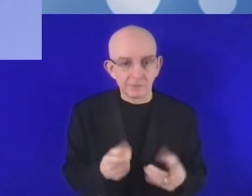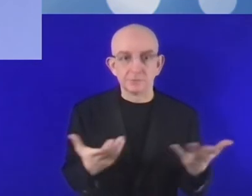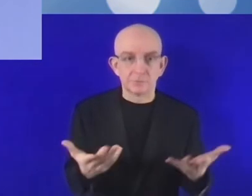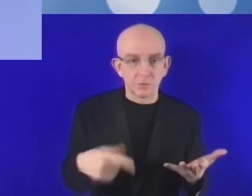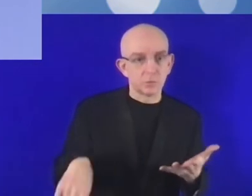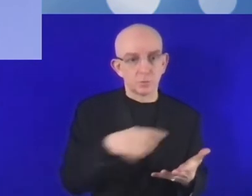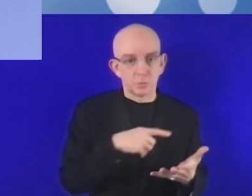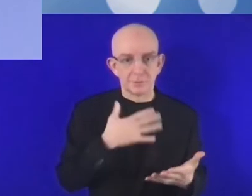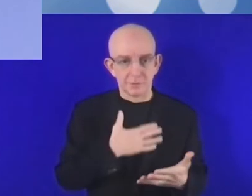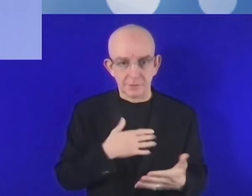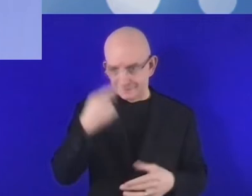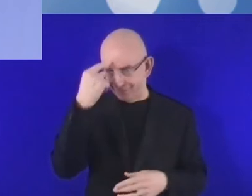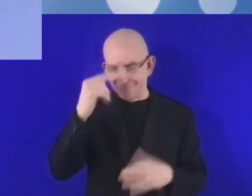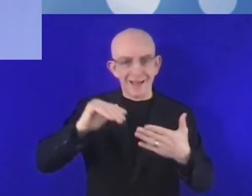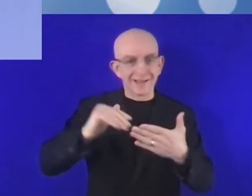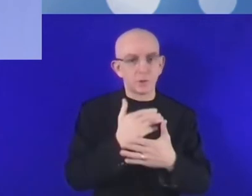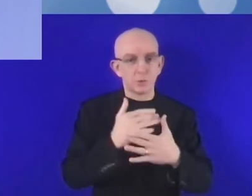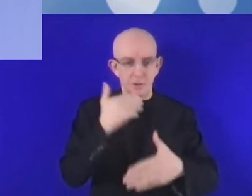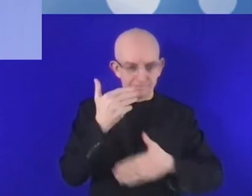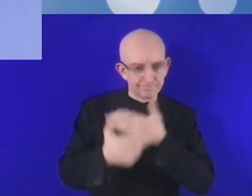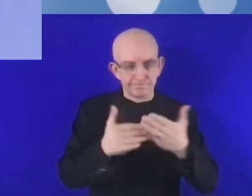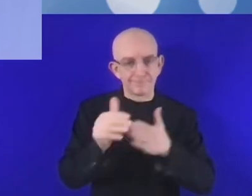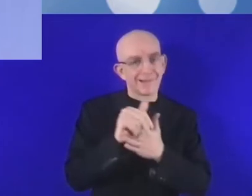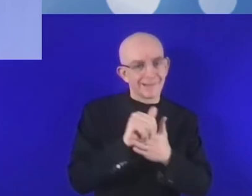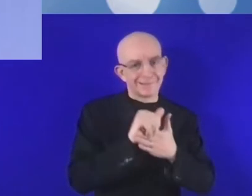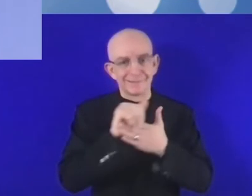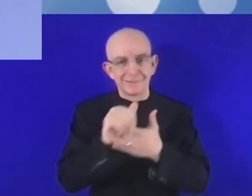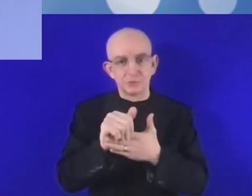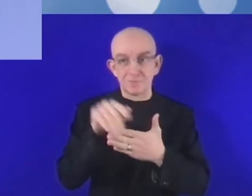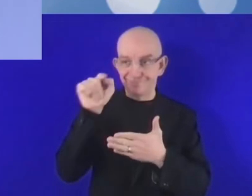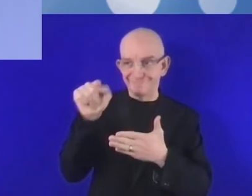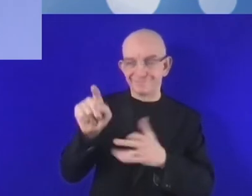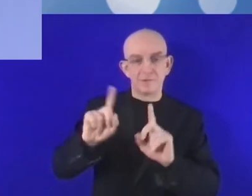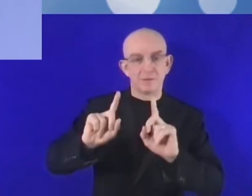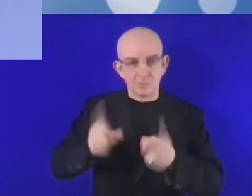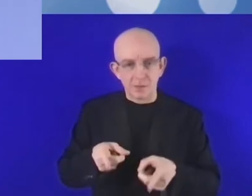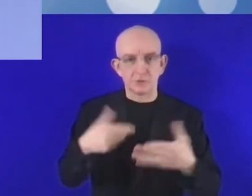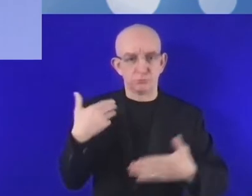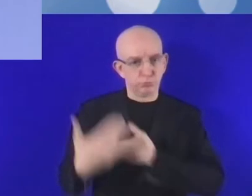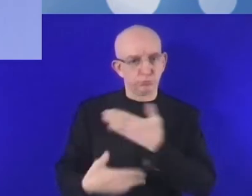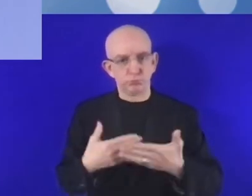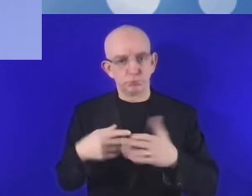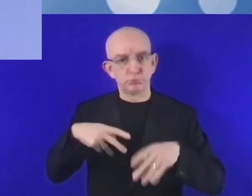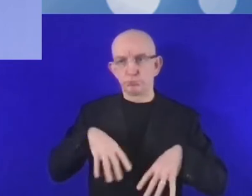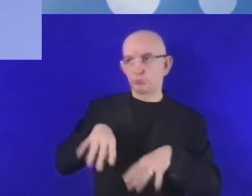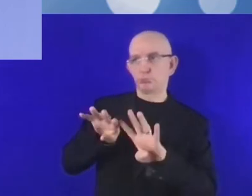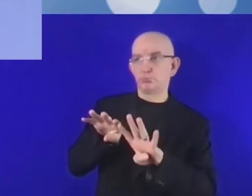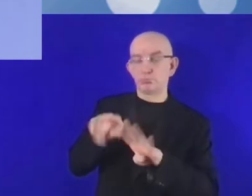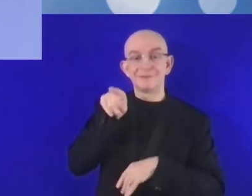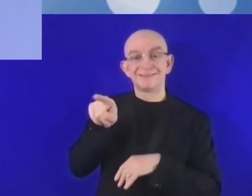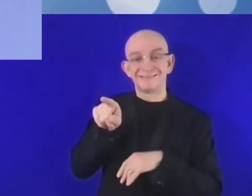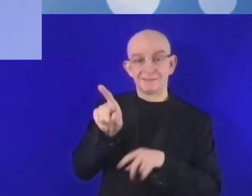leadership style from government side so it will be impossible to leverage digital